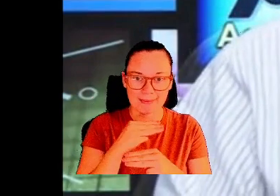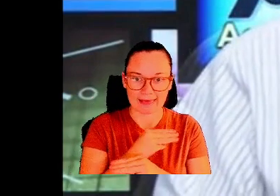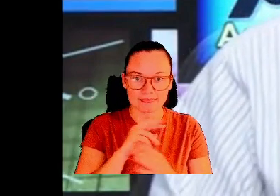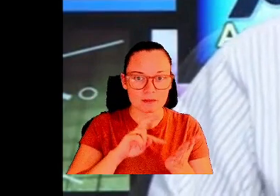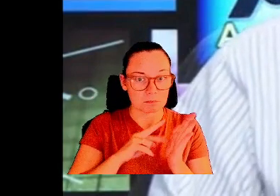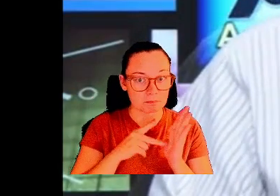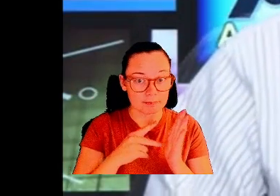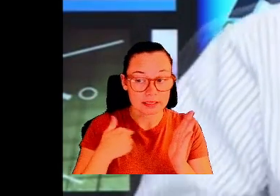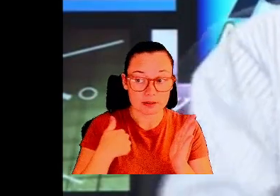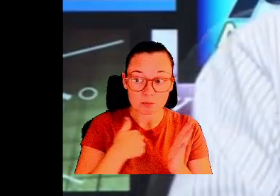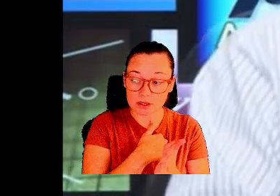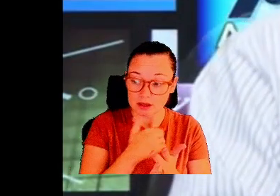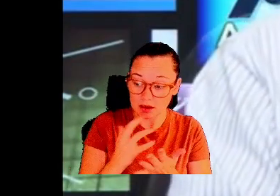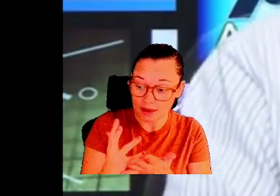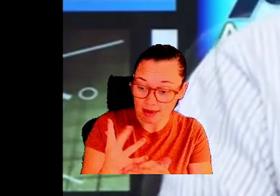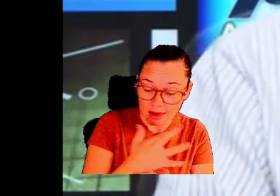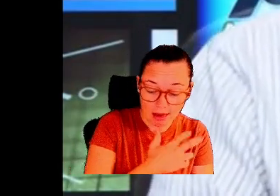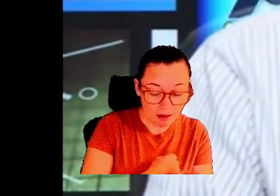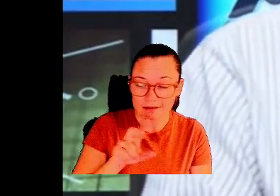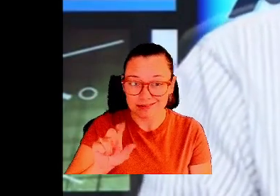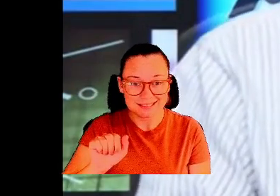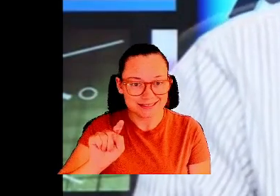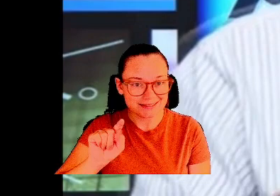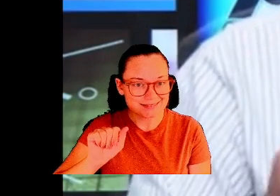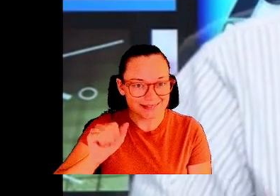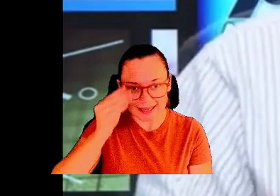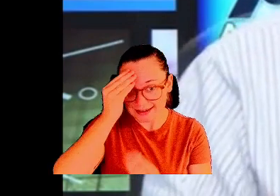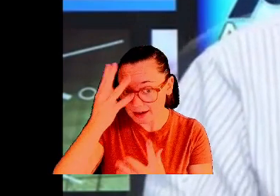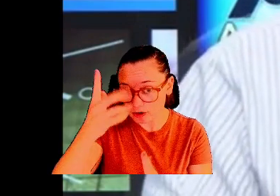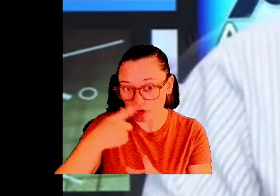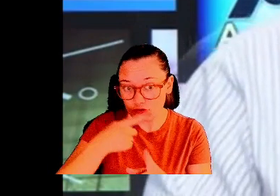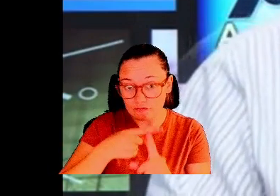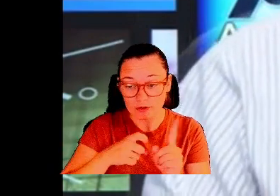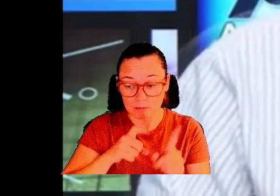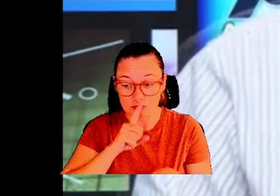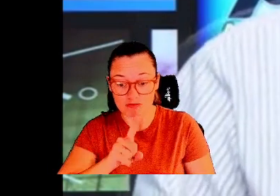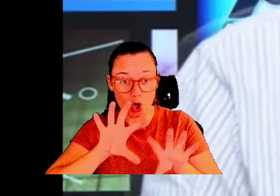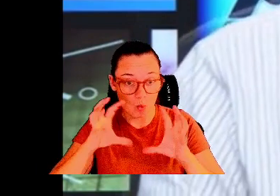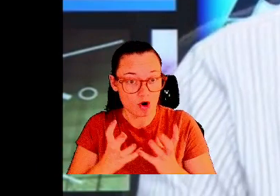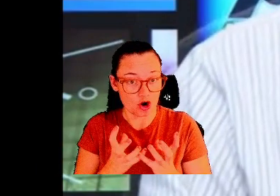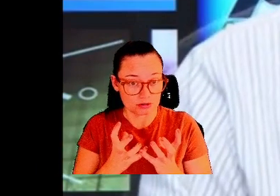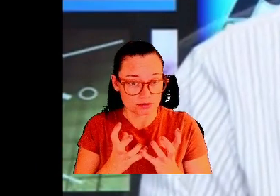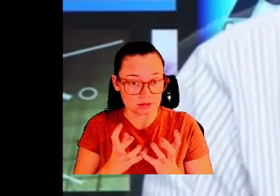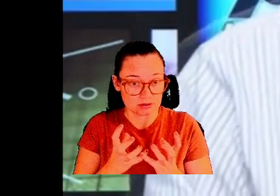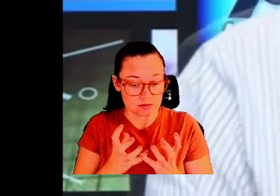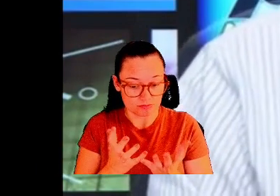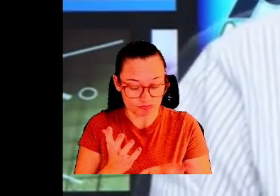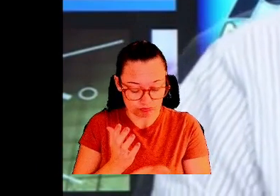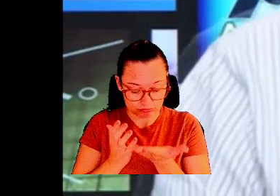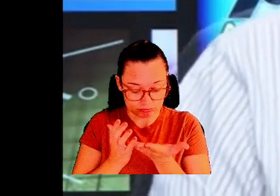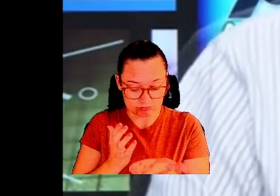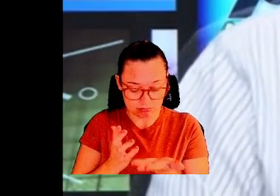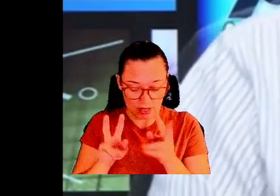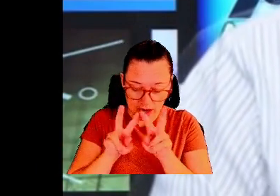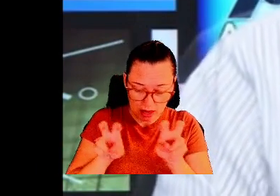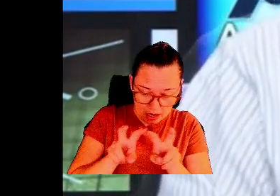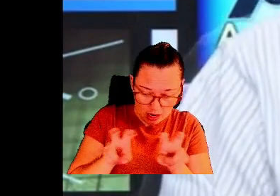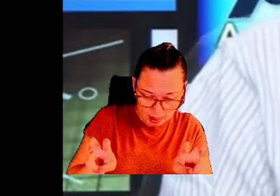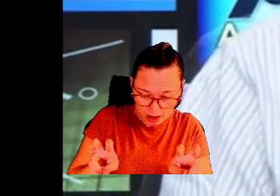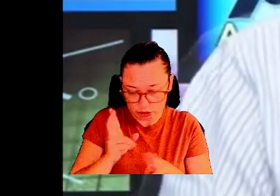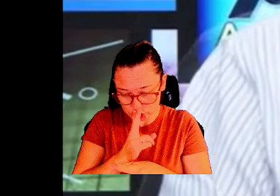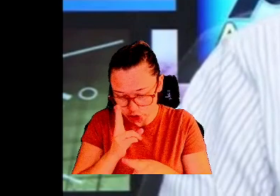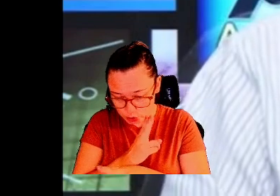data from the real world and analyze it and model it using